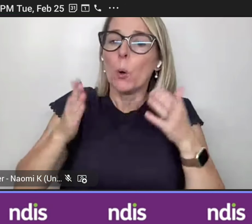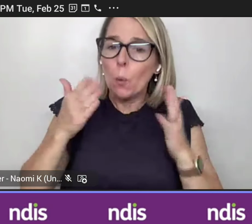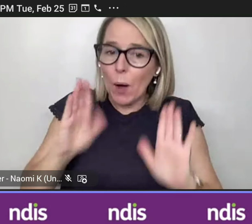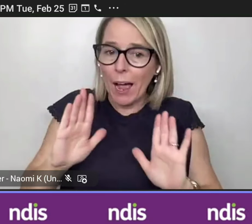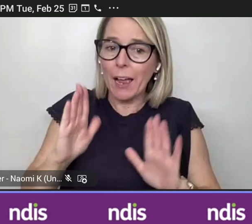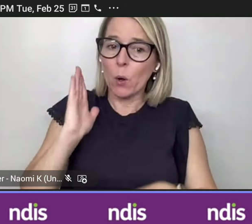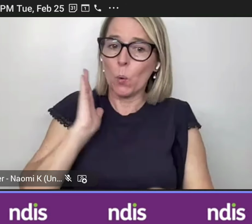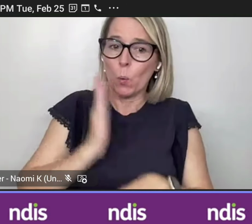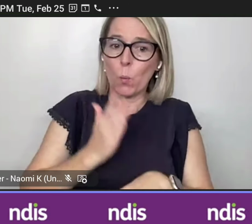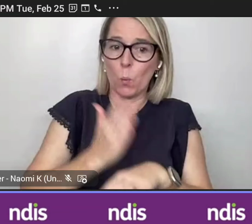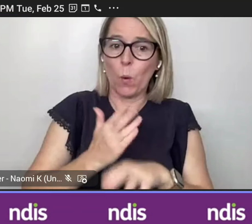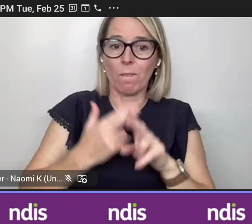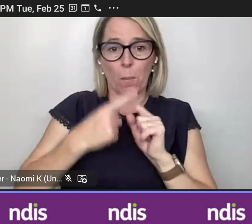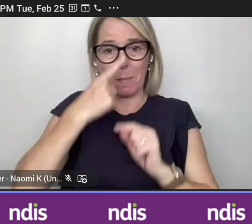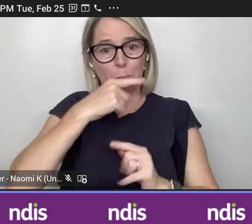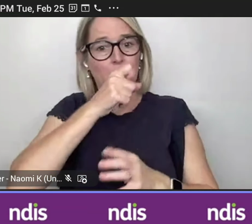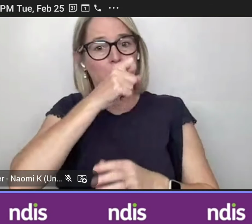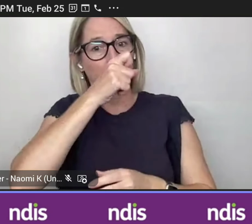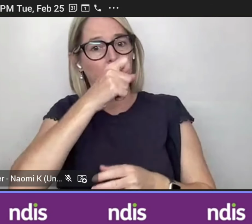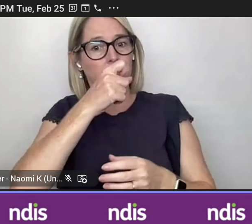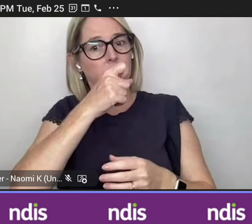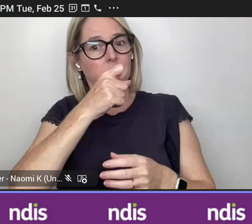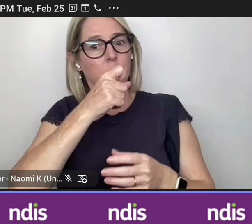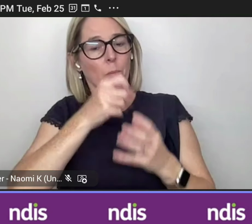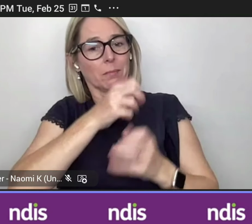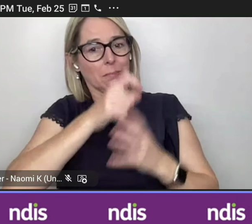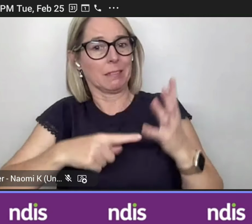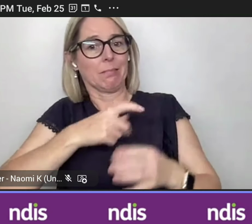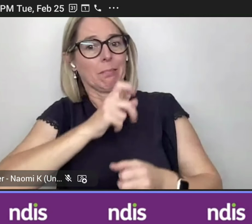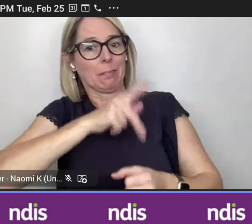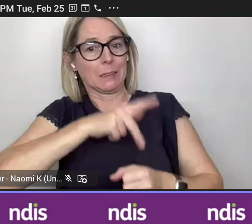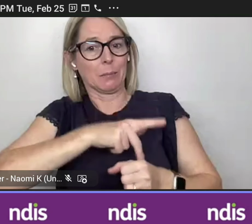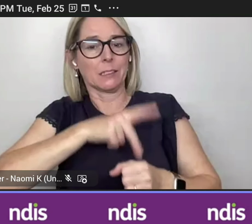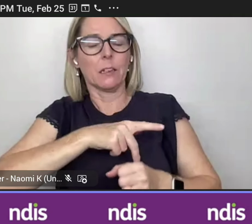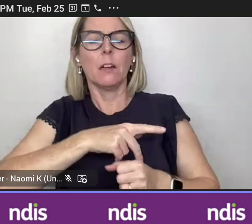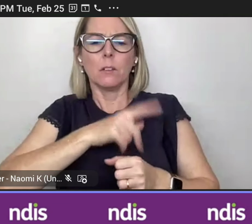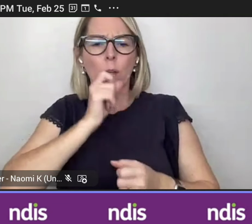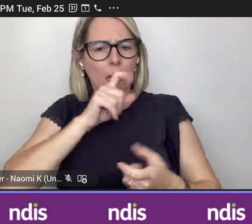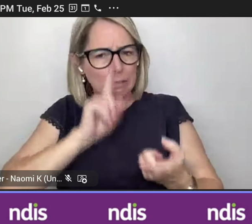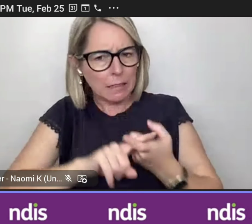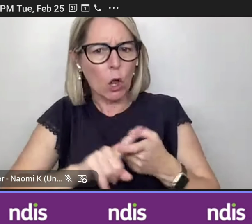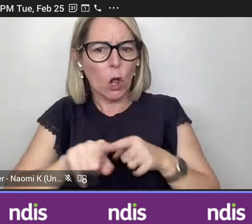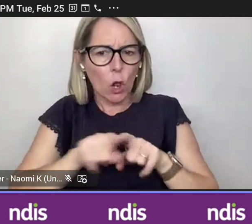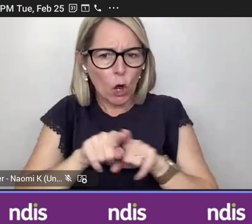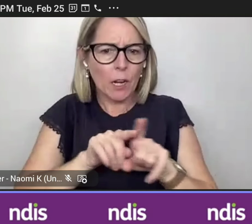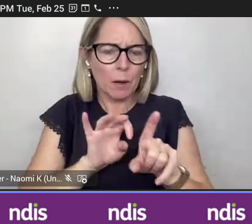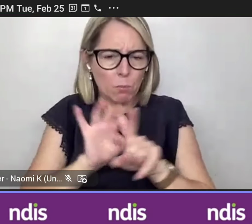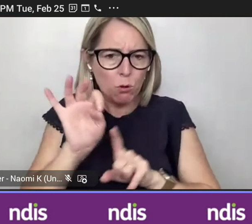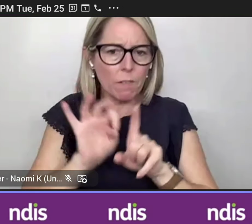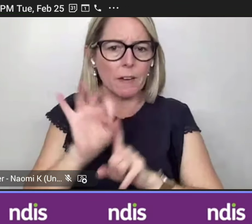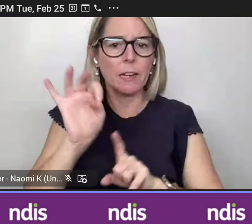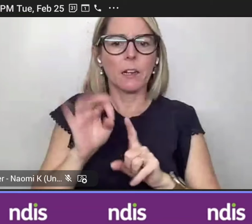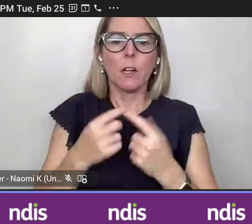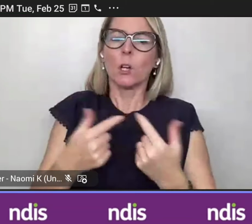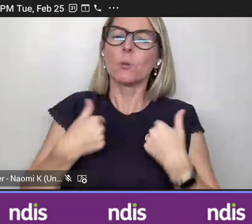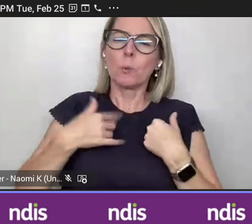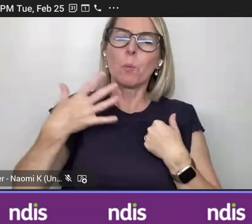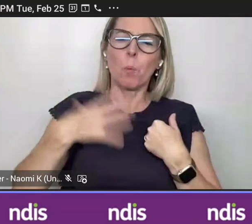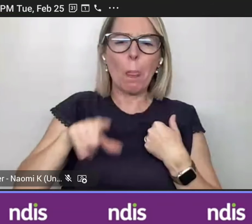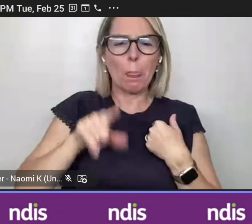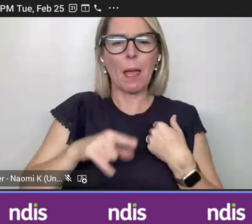that learning and improving on how to do this, so that we can then make the transition a smooth process for